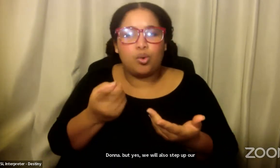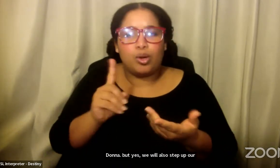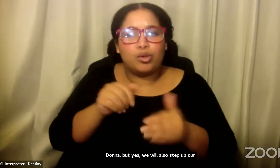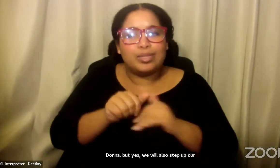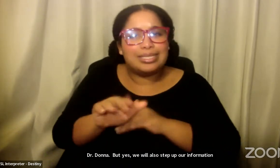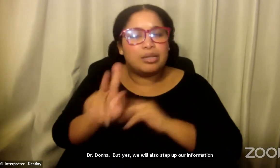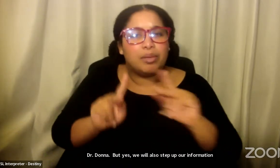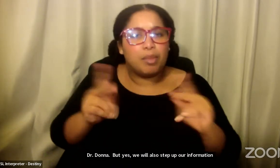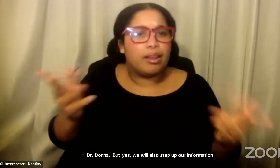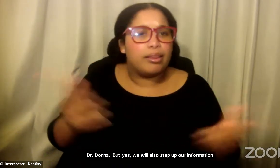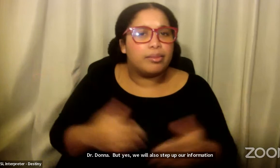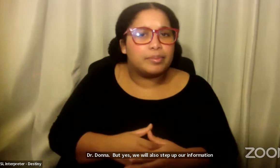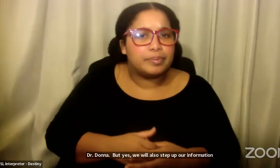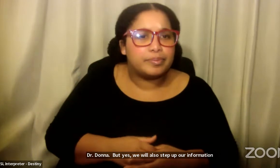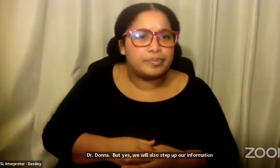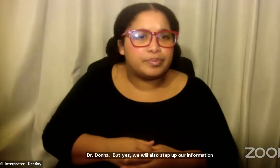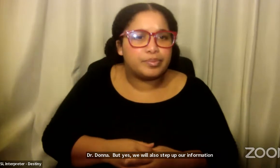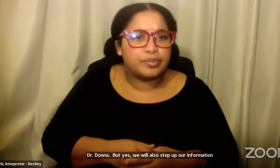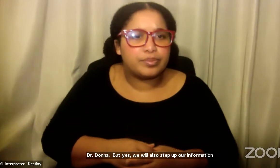people?